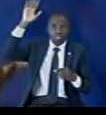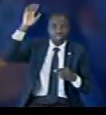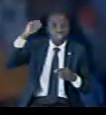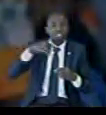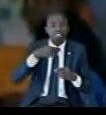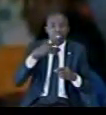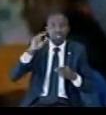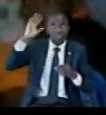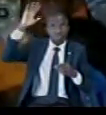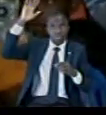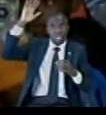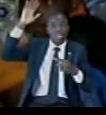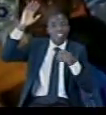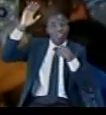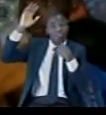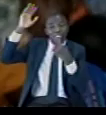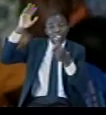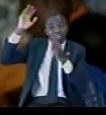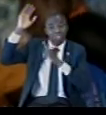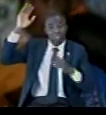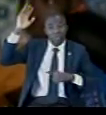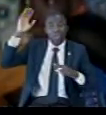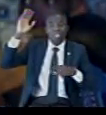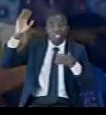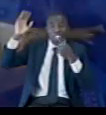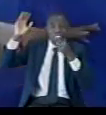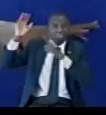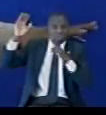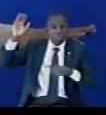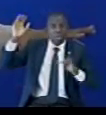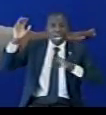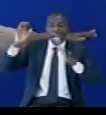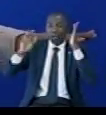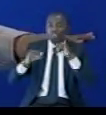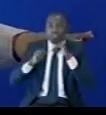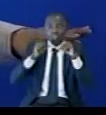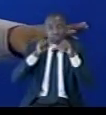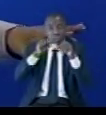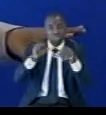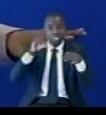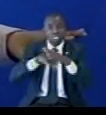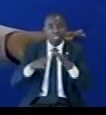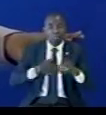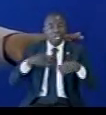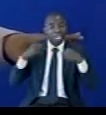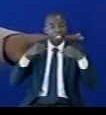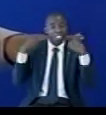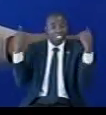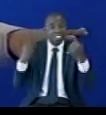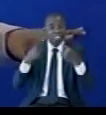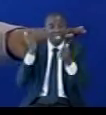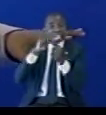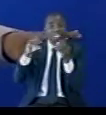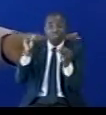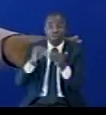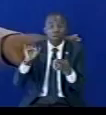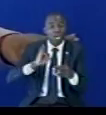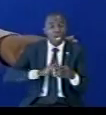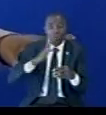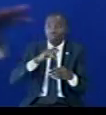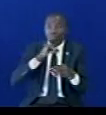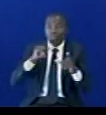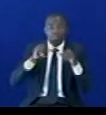the Lord, I will not continue in my sins anymore. I will not